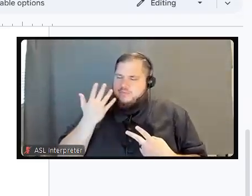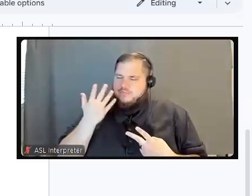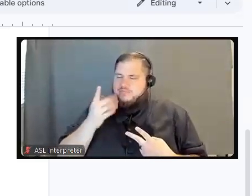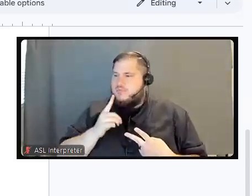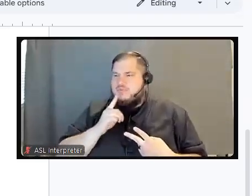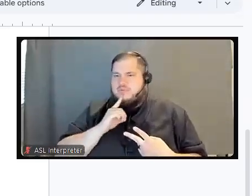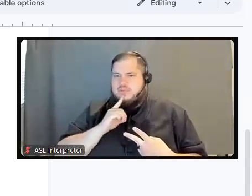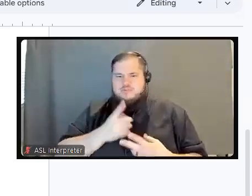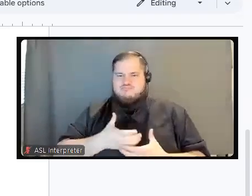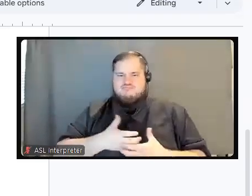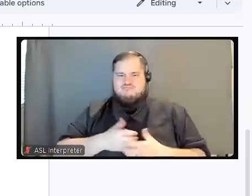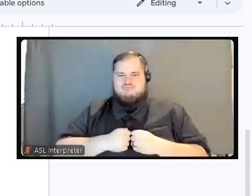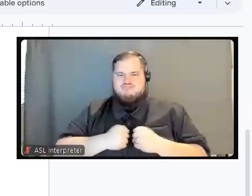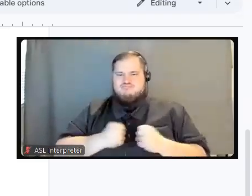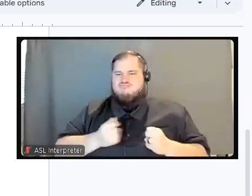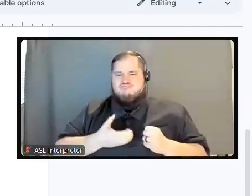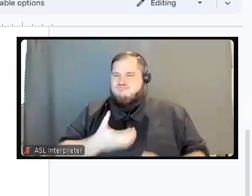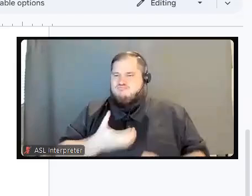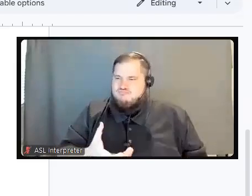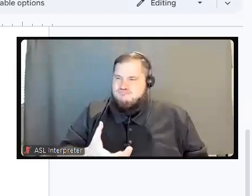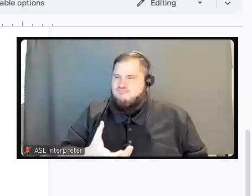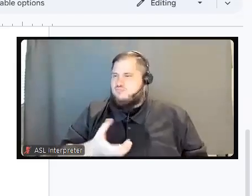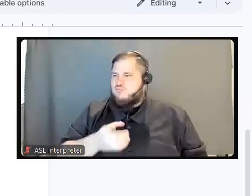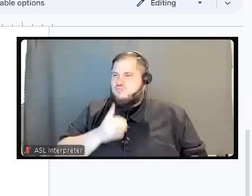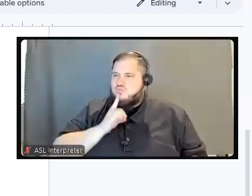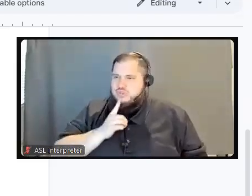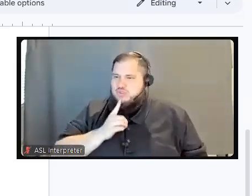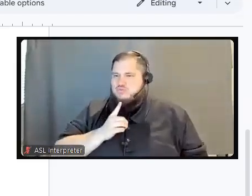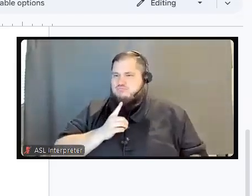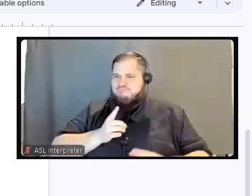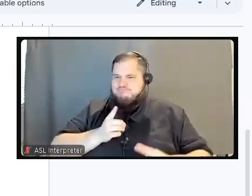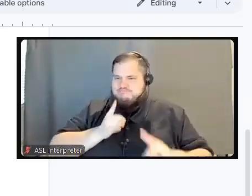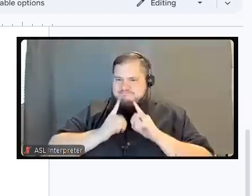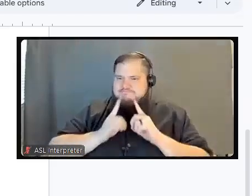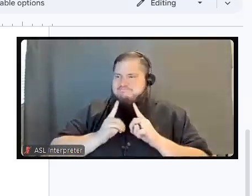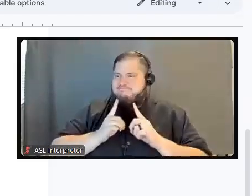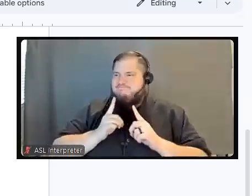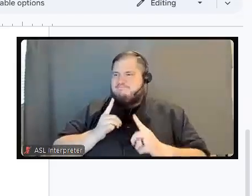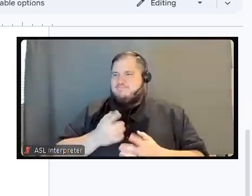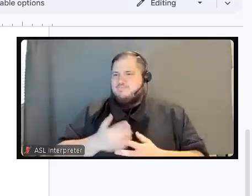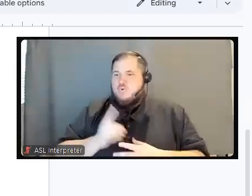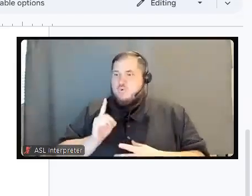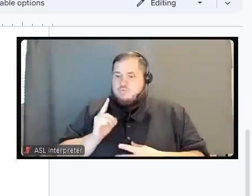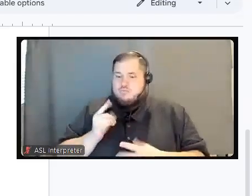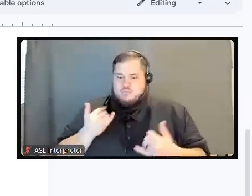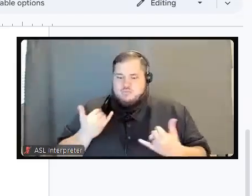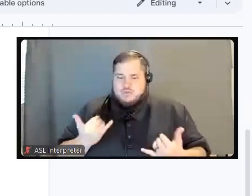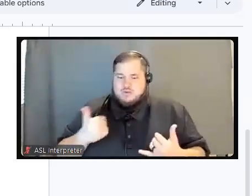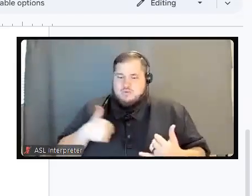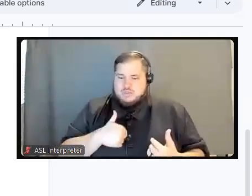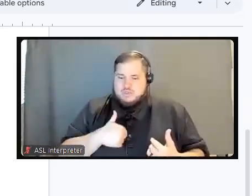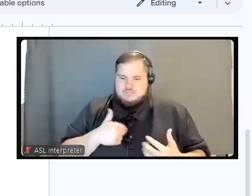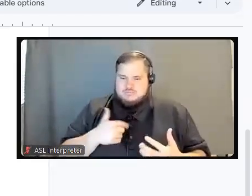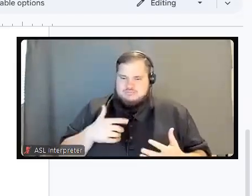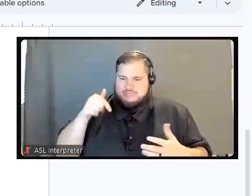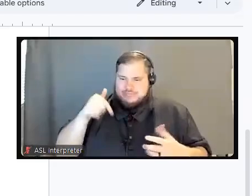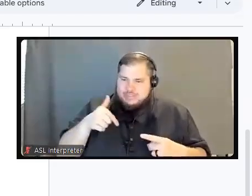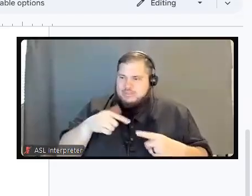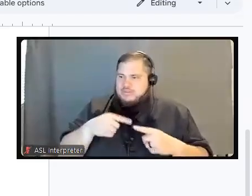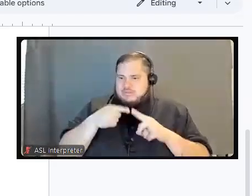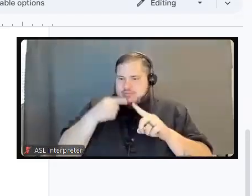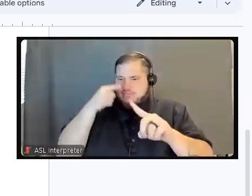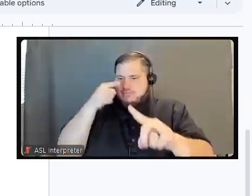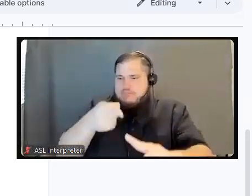talk and honest, here's where we're at and here's what you need to be looking at. BHA, which is